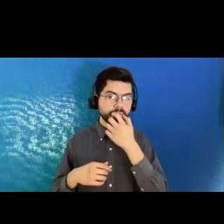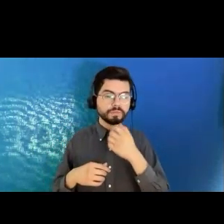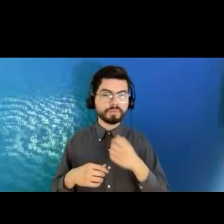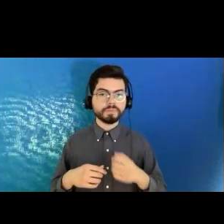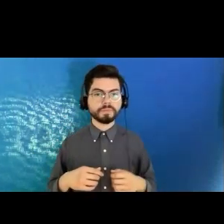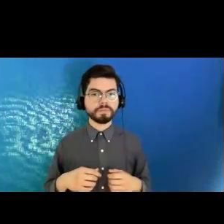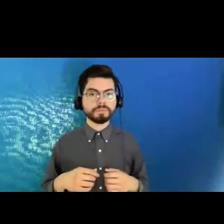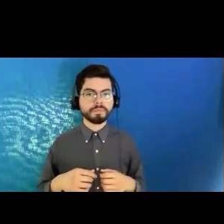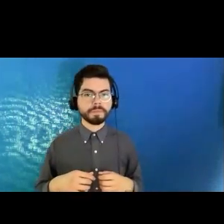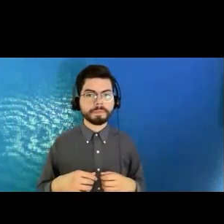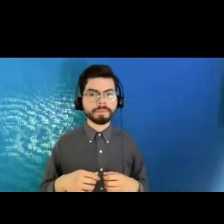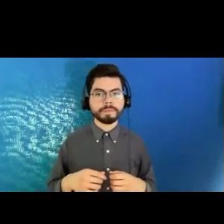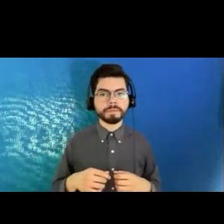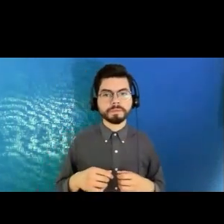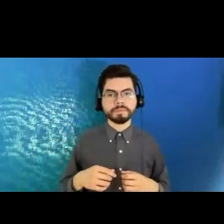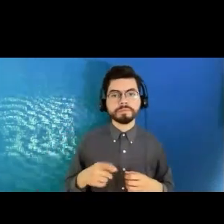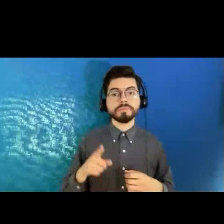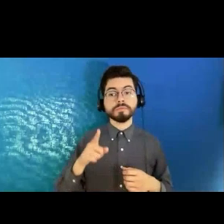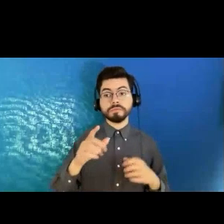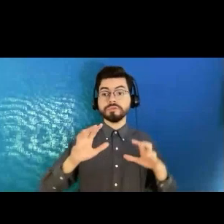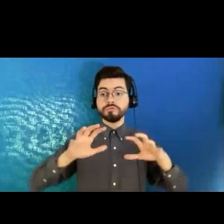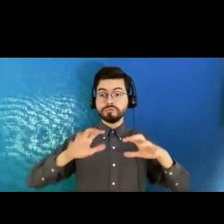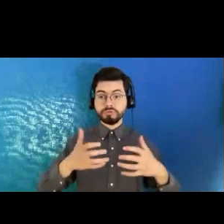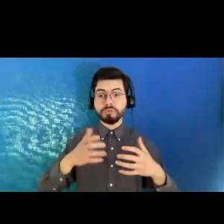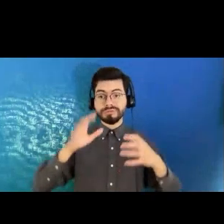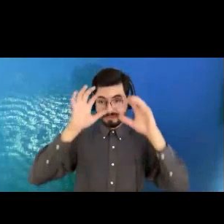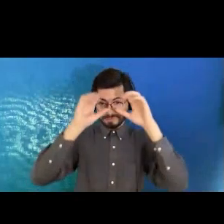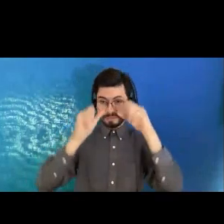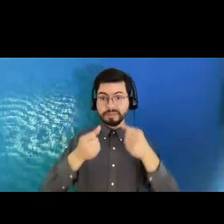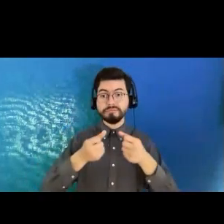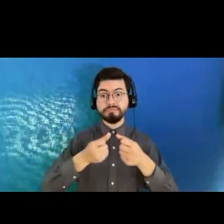the population growth, but